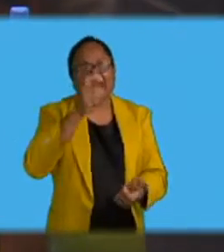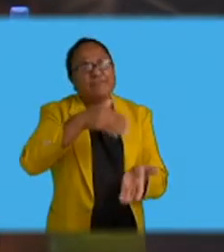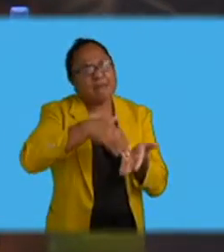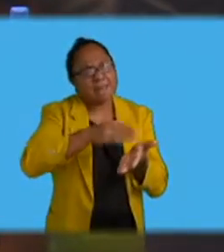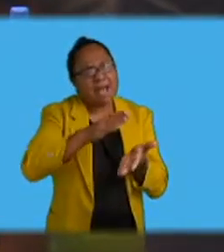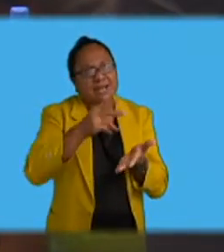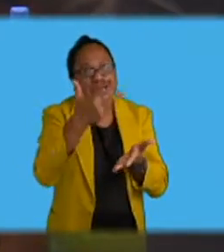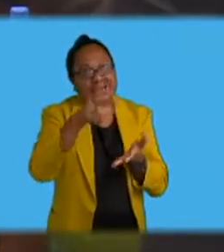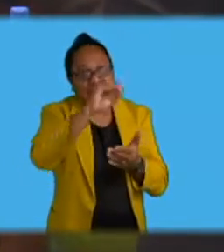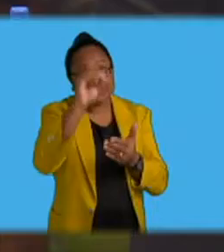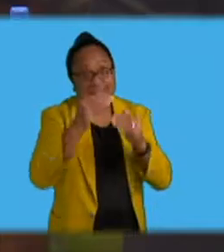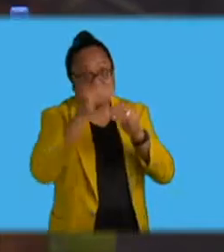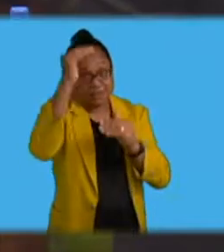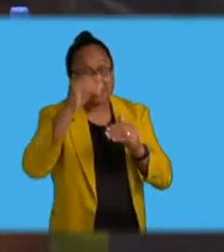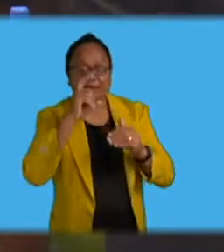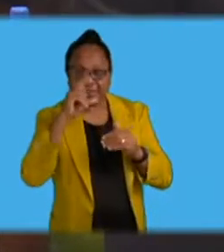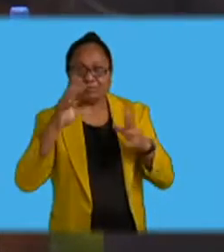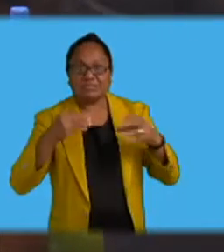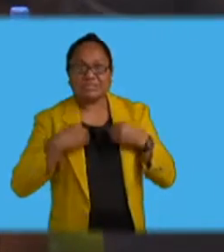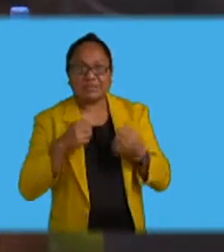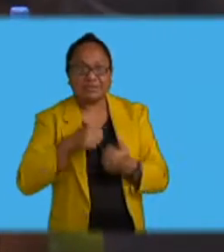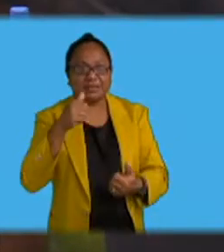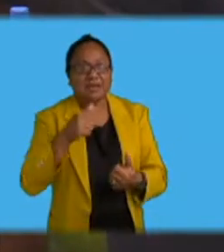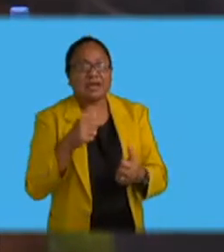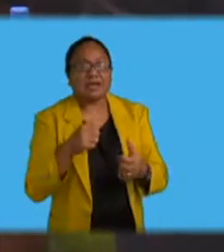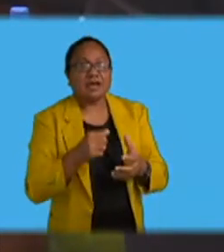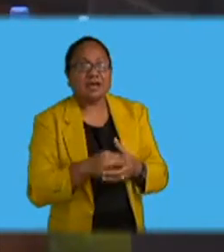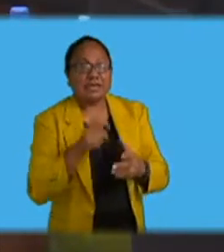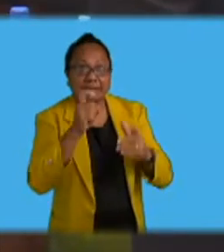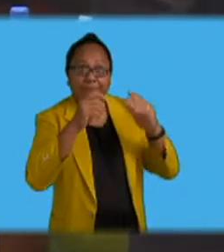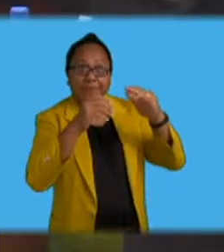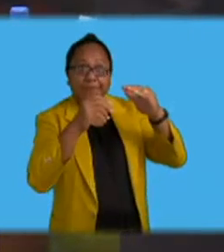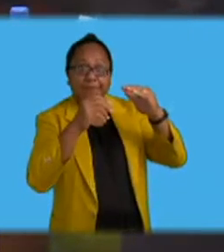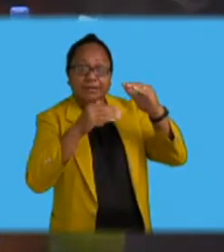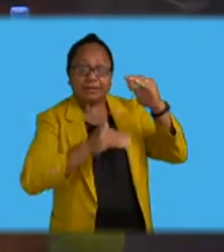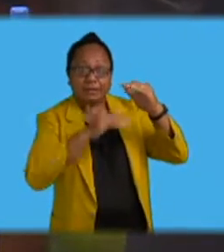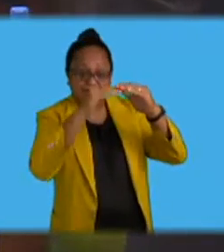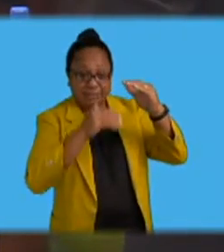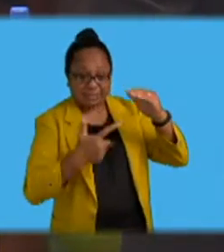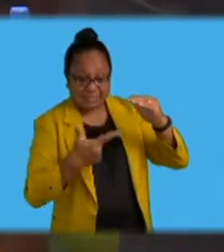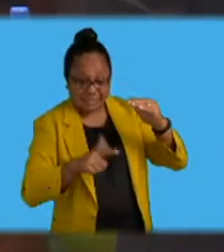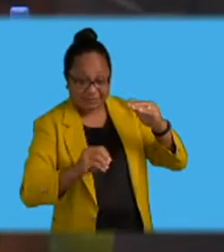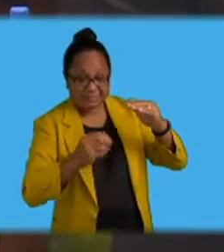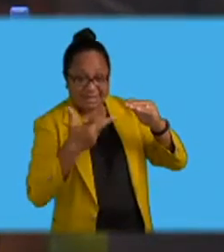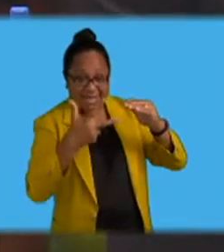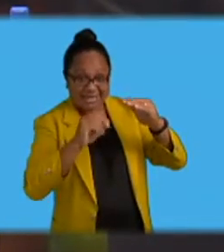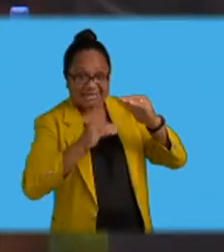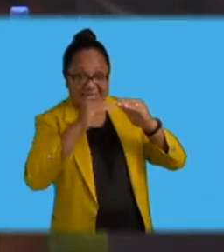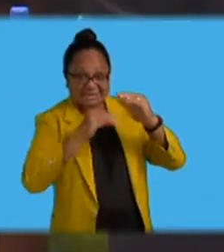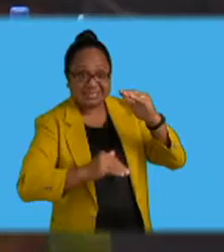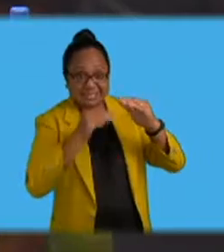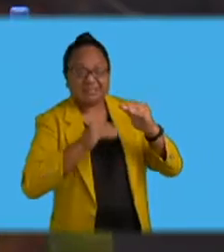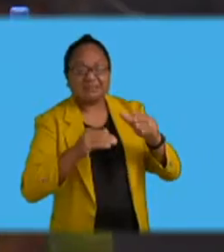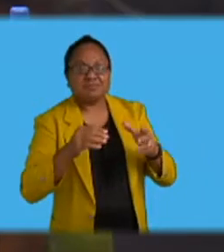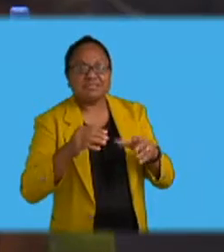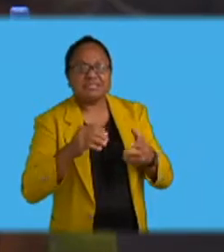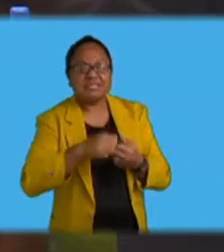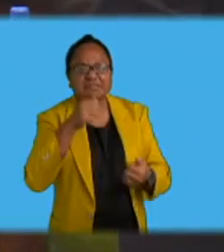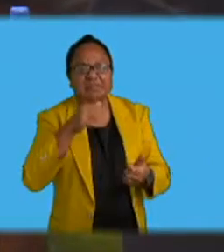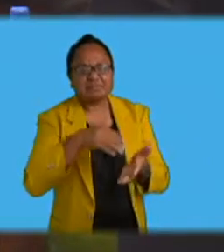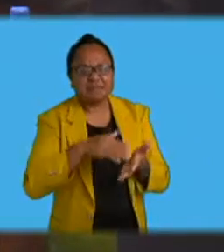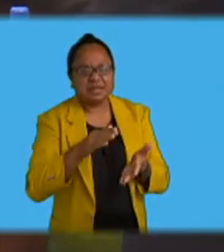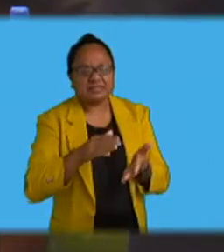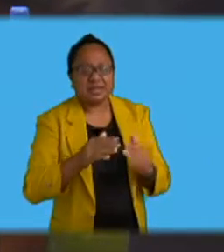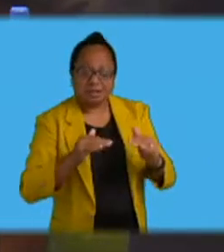score above 80%, certificate of merit if they get a score between 70 and 80, certificate of participation